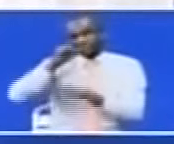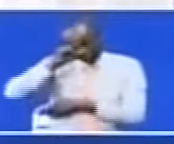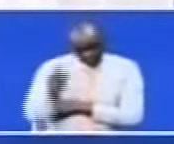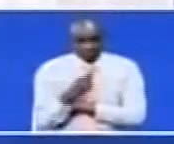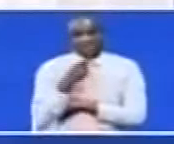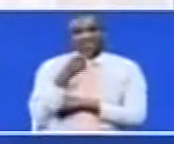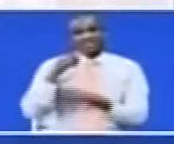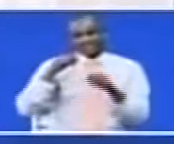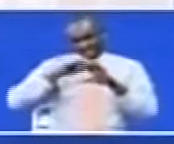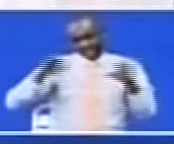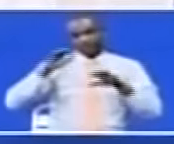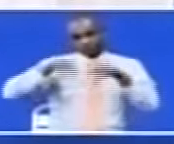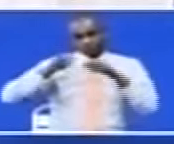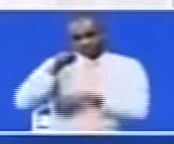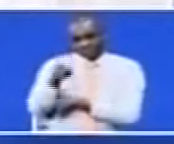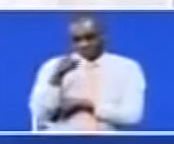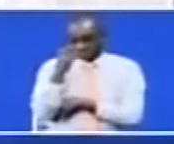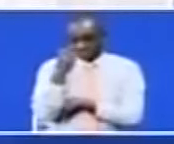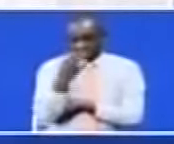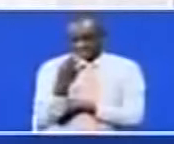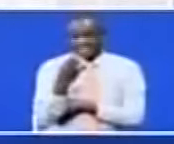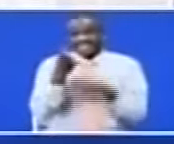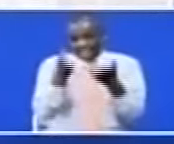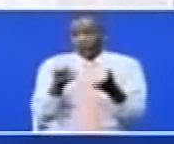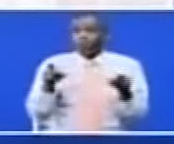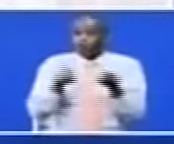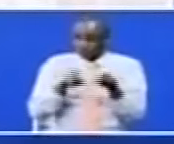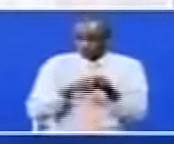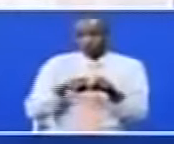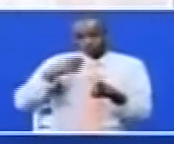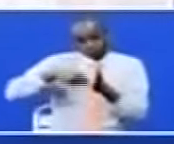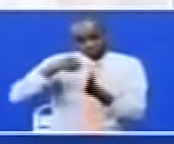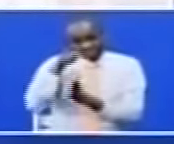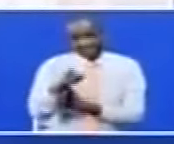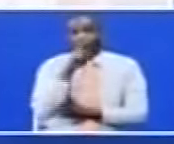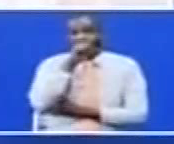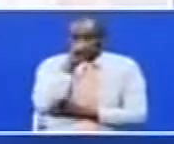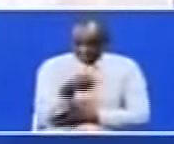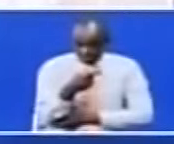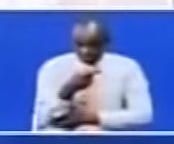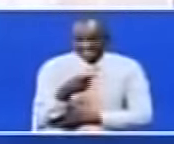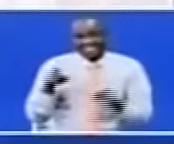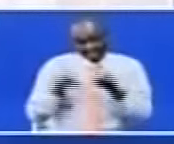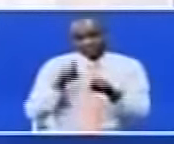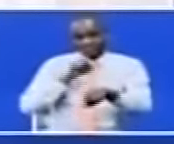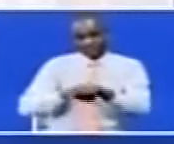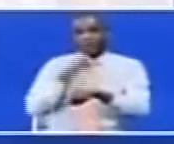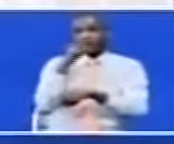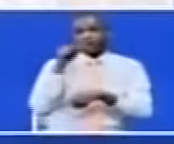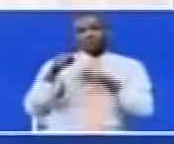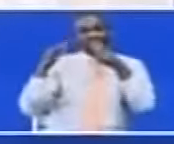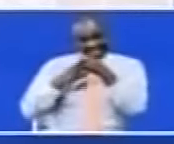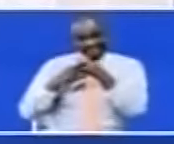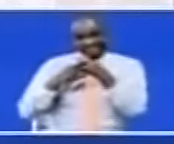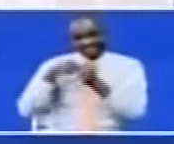2,000 hectares in 2013. And the production has also increased from the 1 million in the same period to 1.8